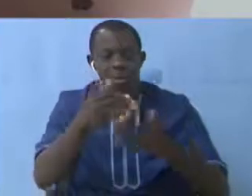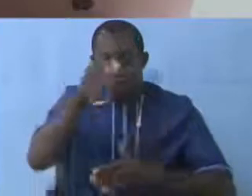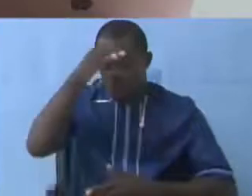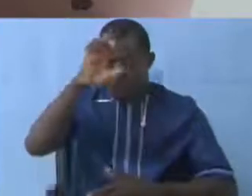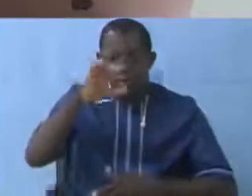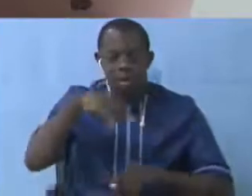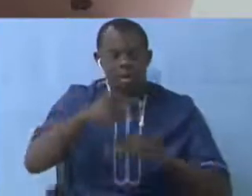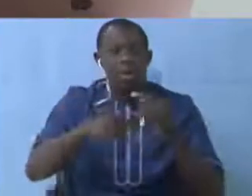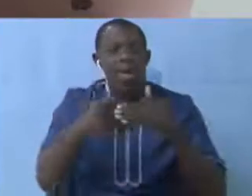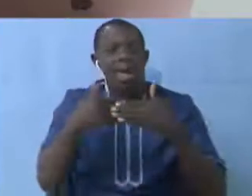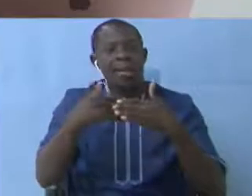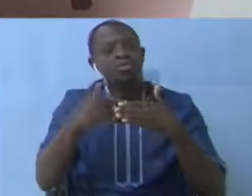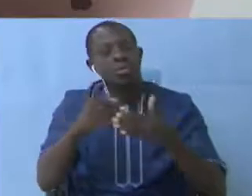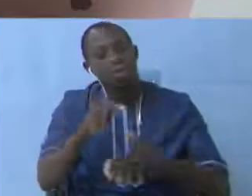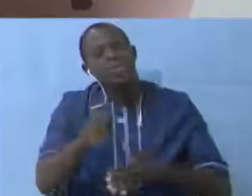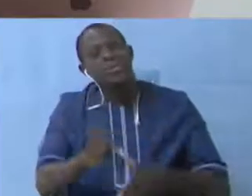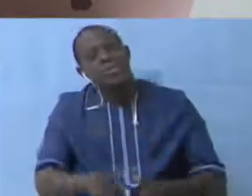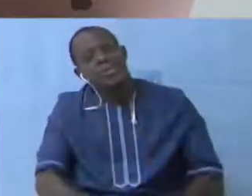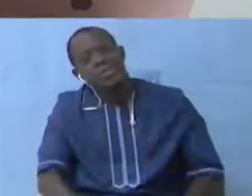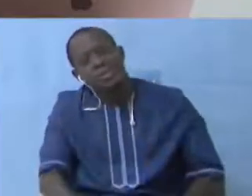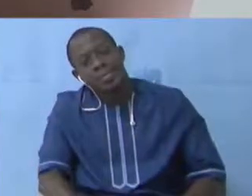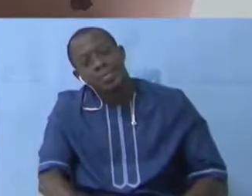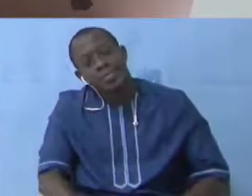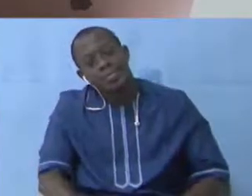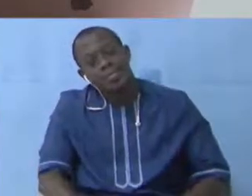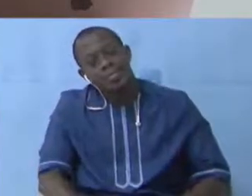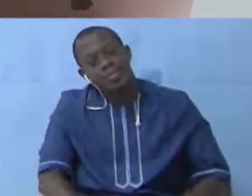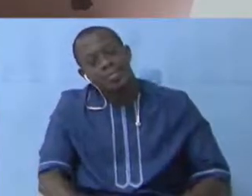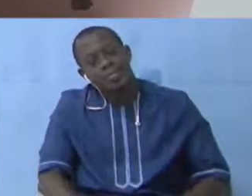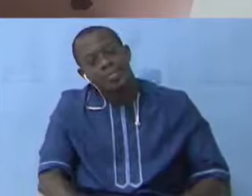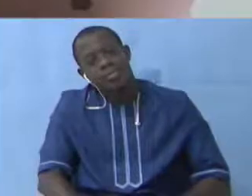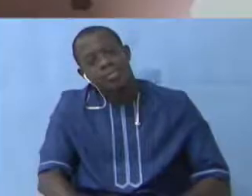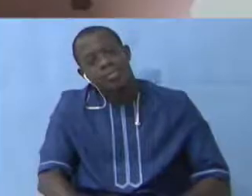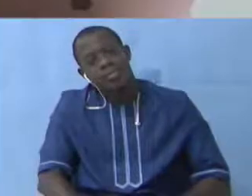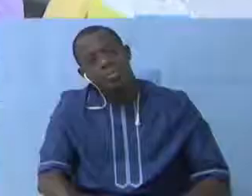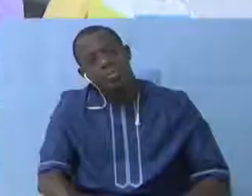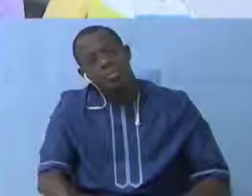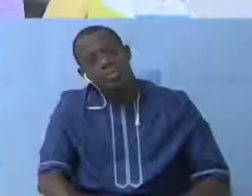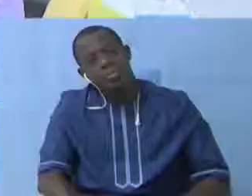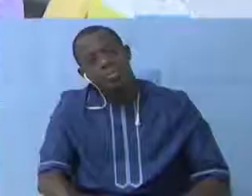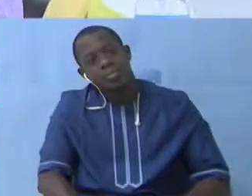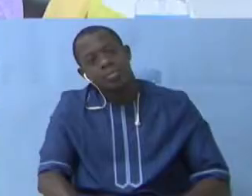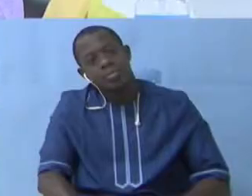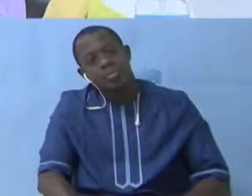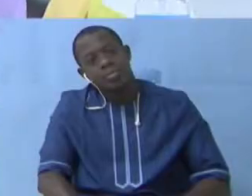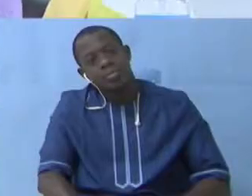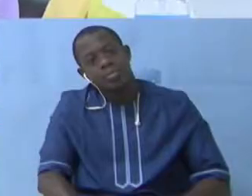Mun nga wax commission bi lu aju ci jéego yooyu nga xam ne moom la jëloon.